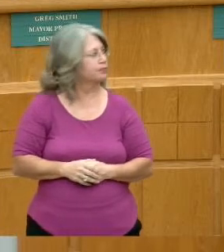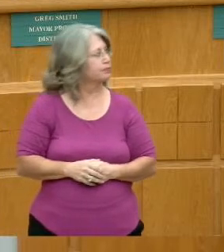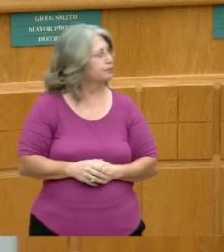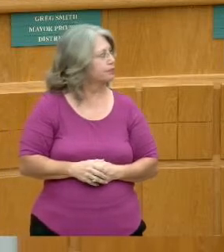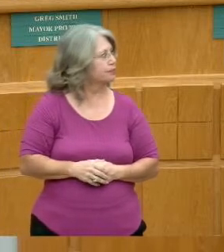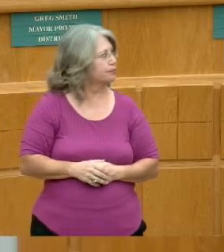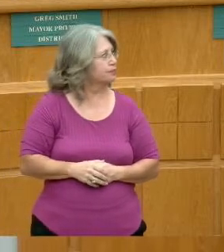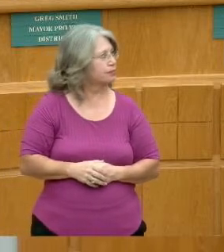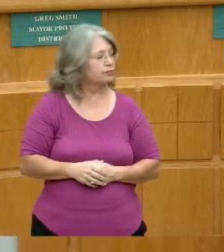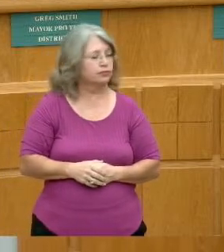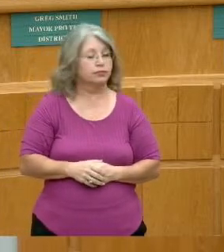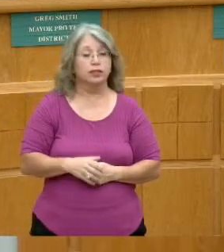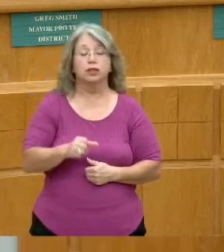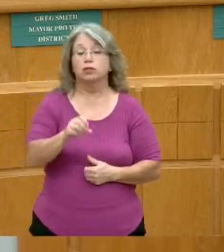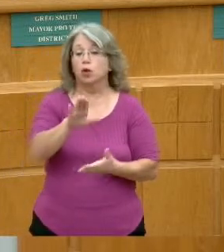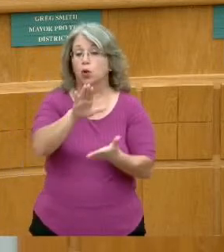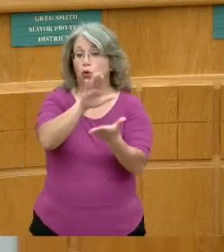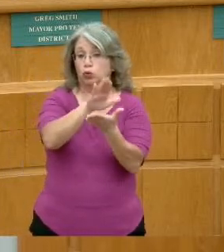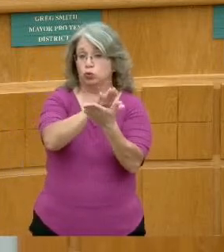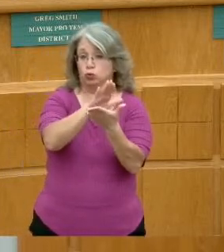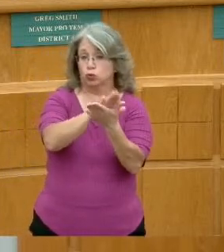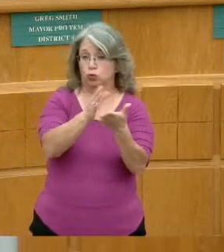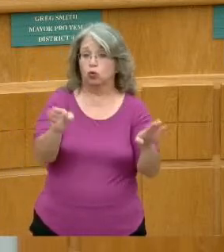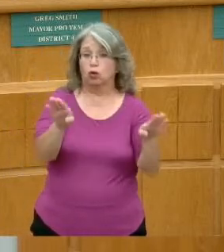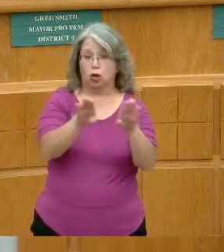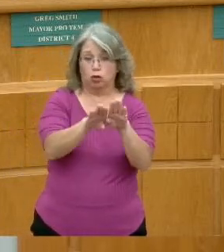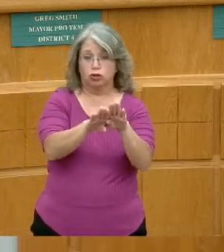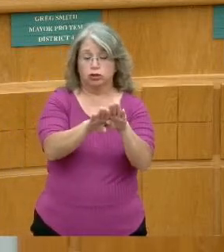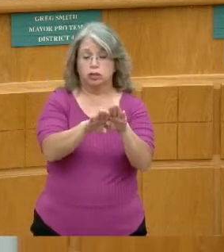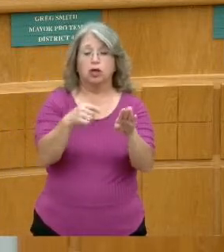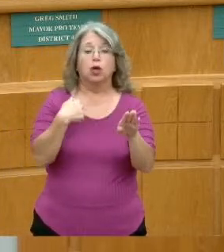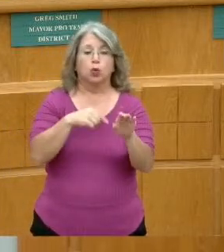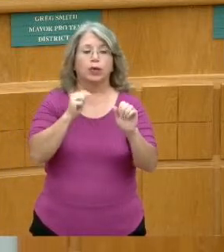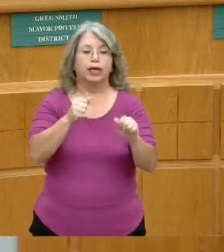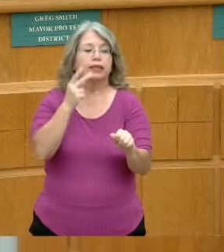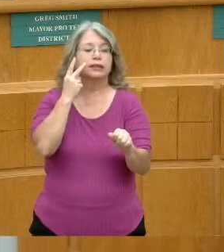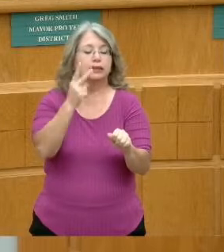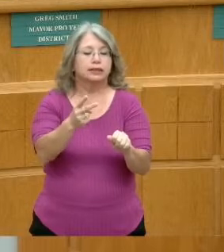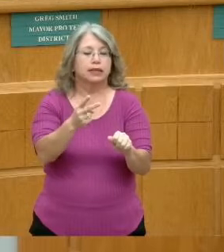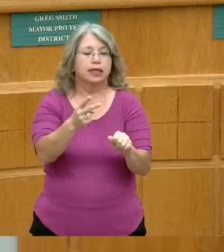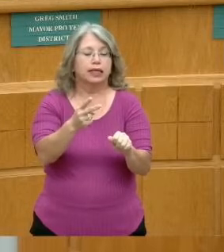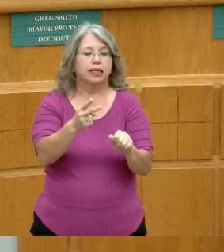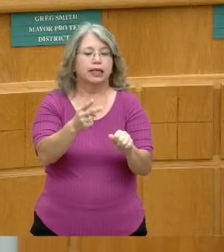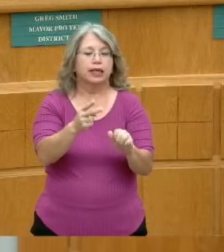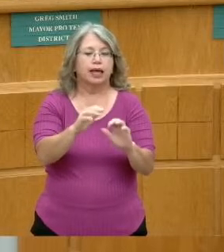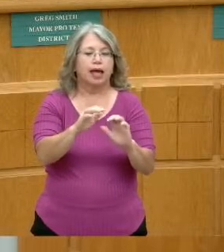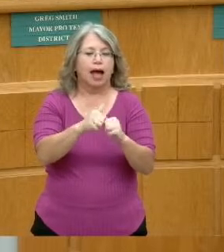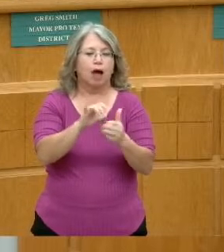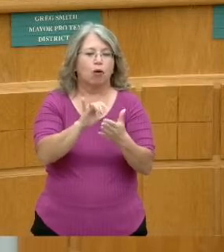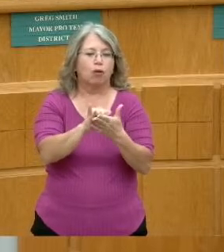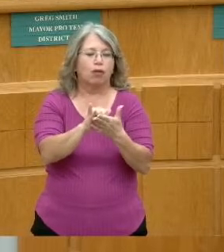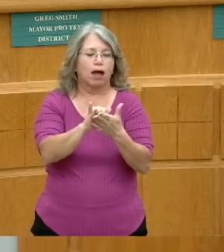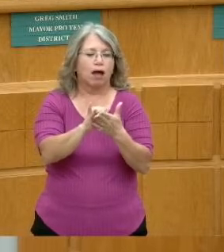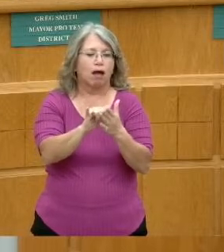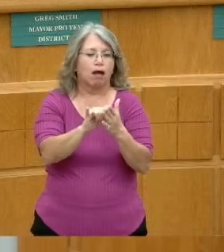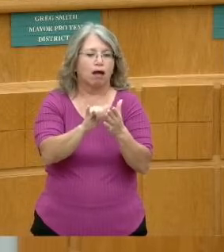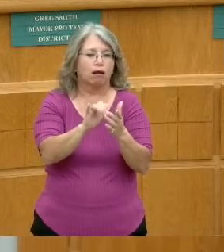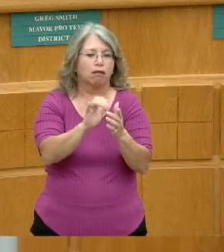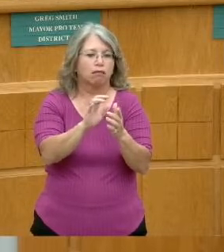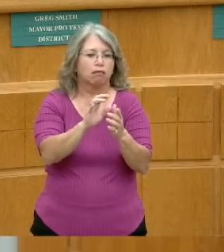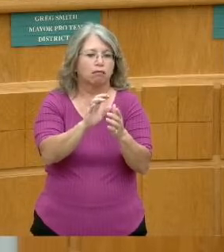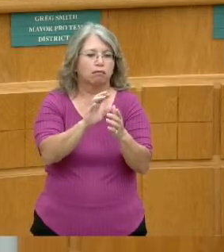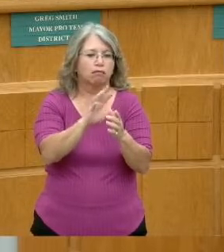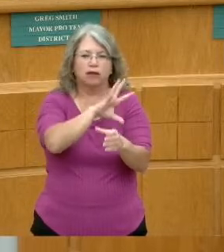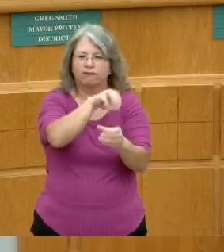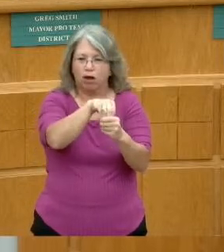So school closures. We can look at the effect of school closures with cell phone data. This is the relative foot